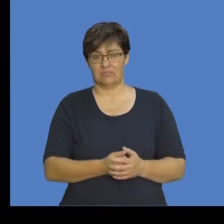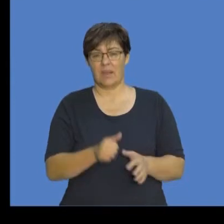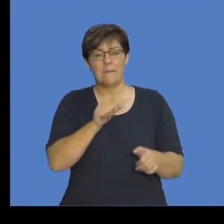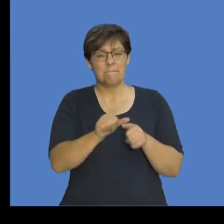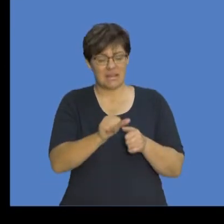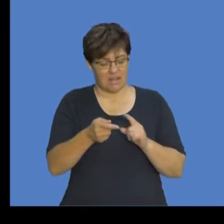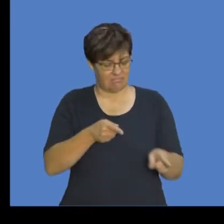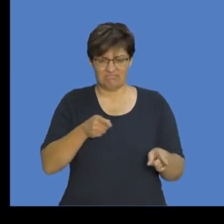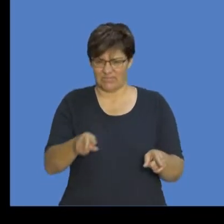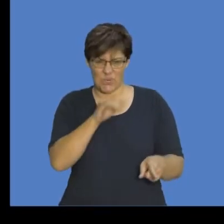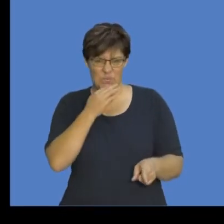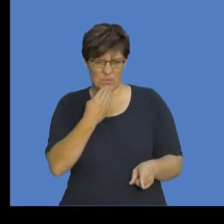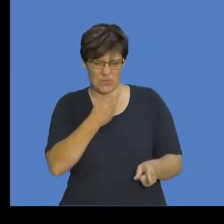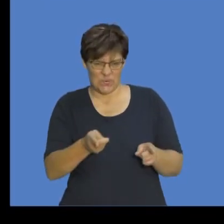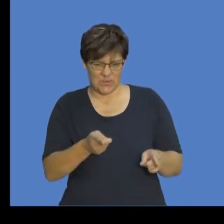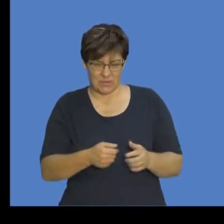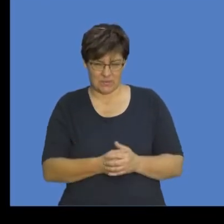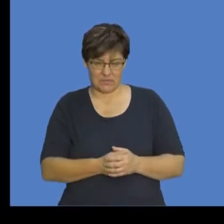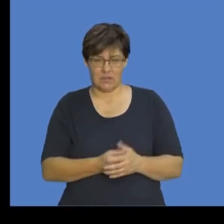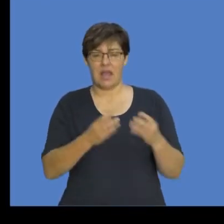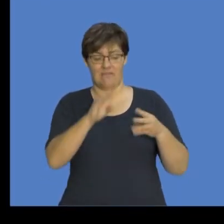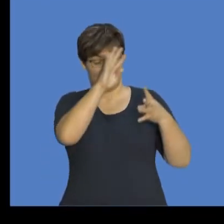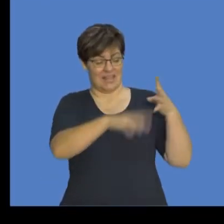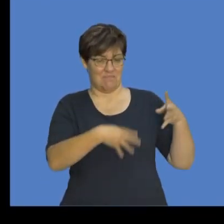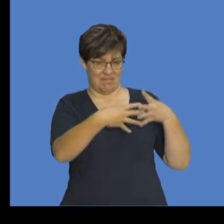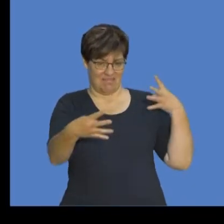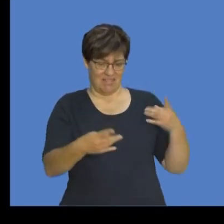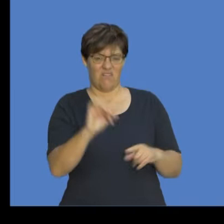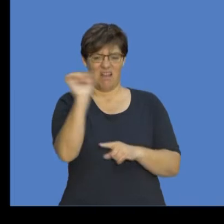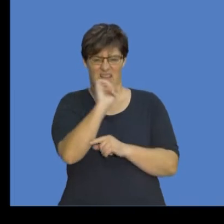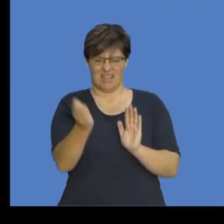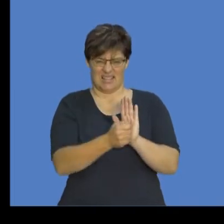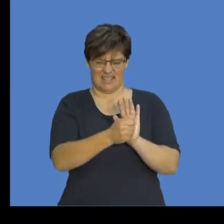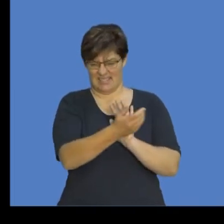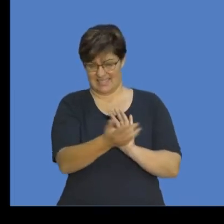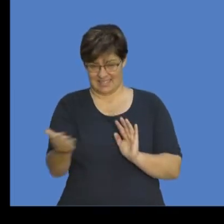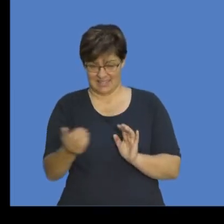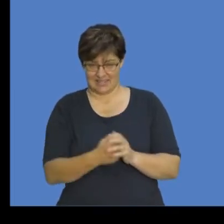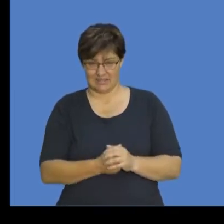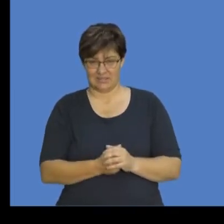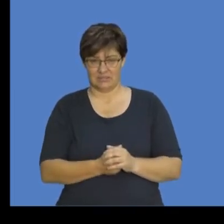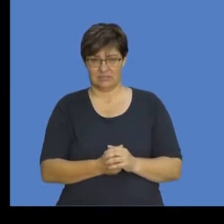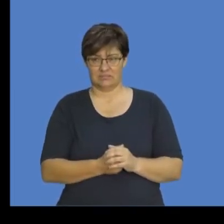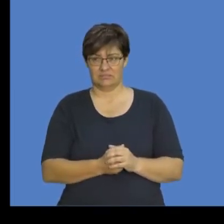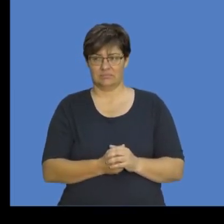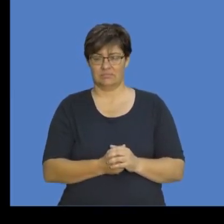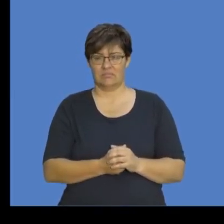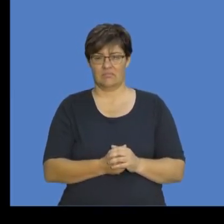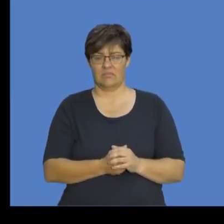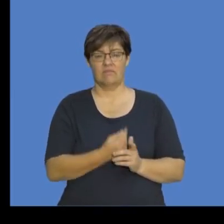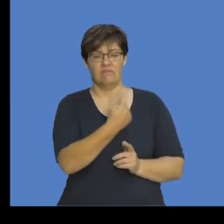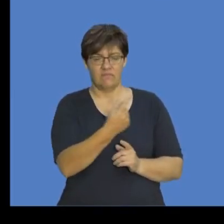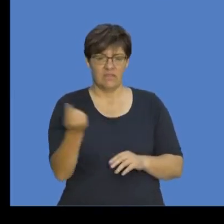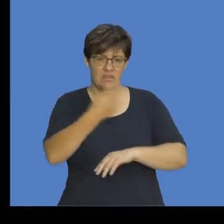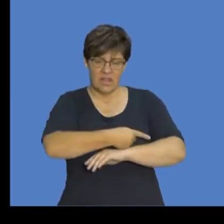So who's a better salesman? Let's look at that. So we have the table there for all the cars. Remember, these are the sales of the car